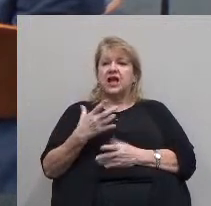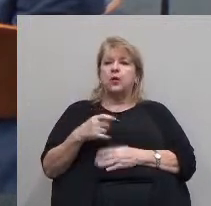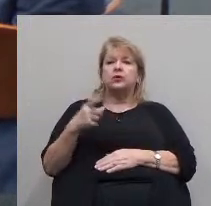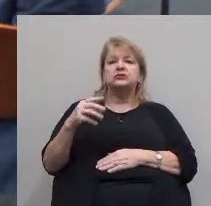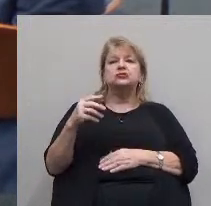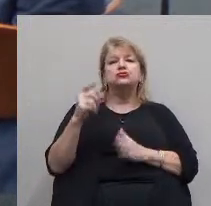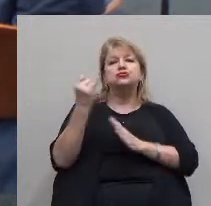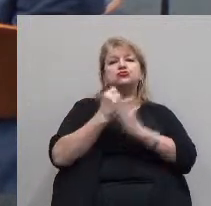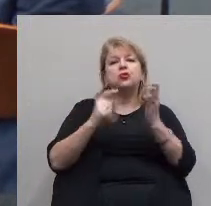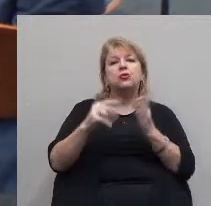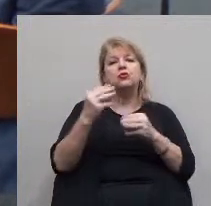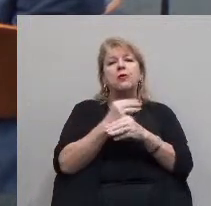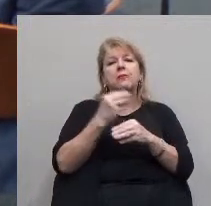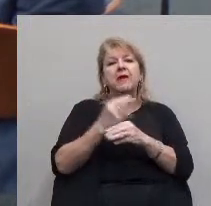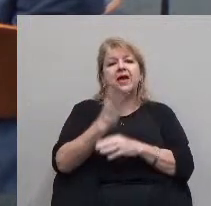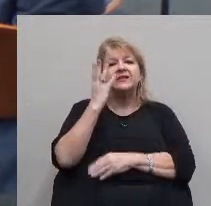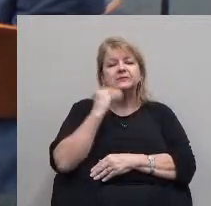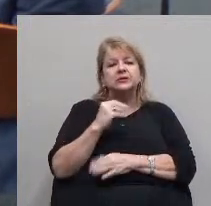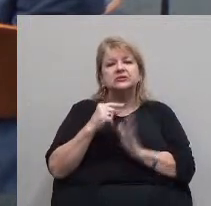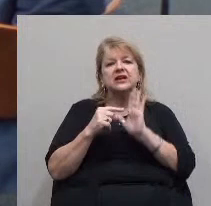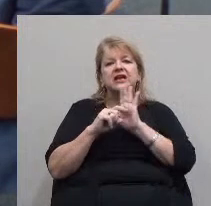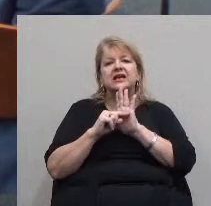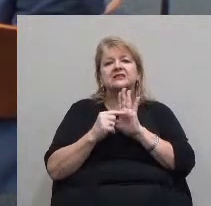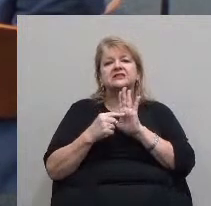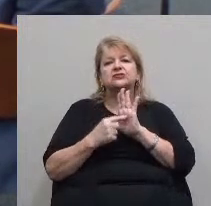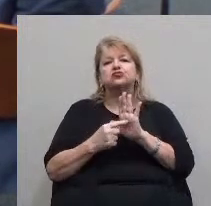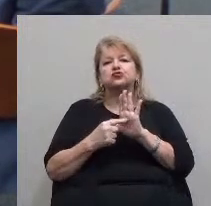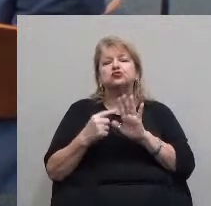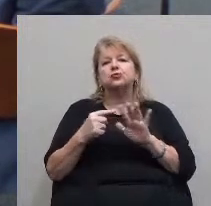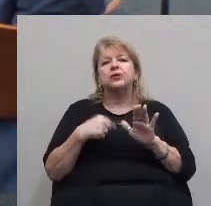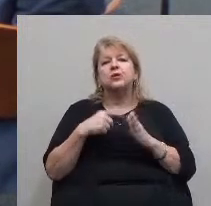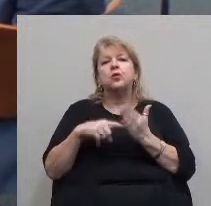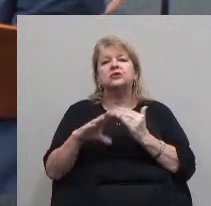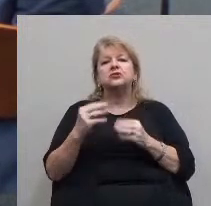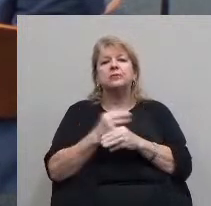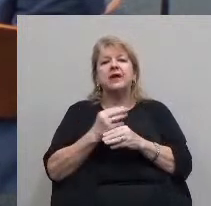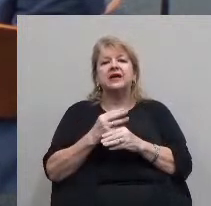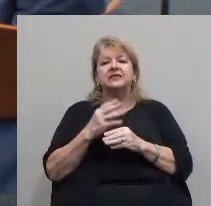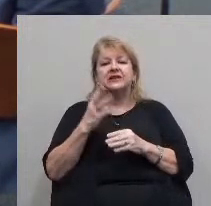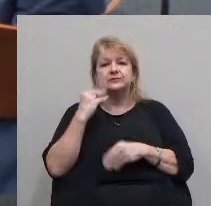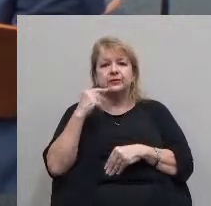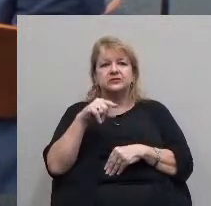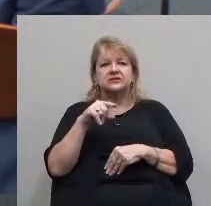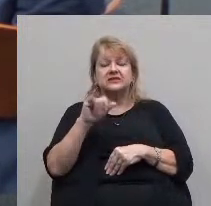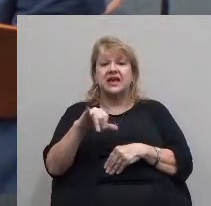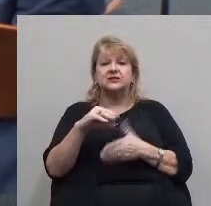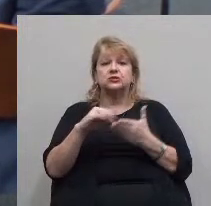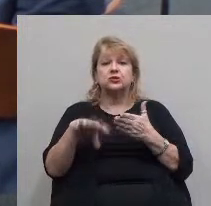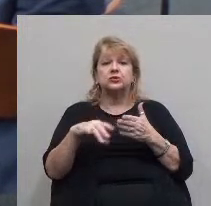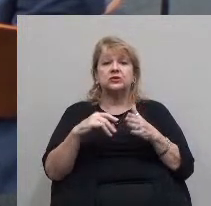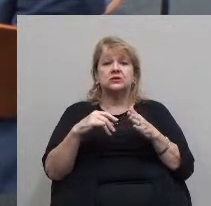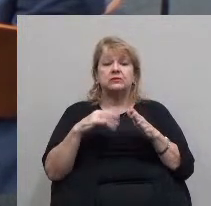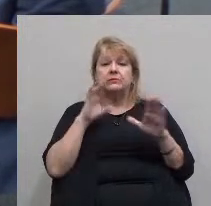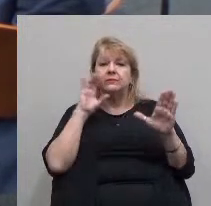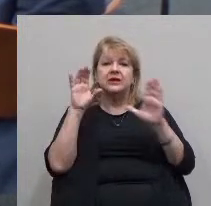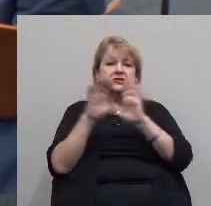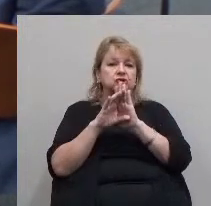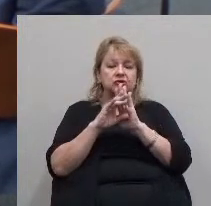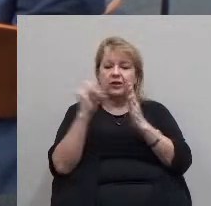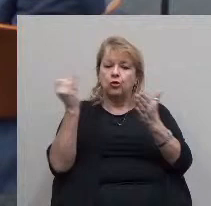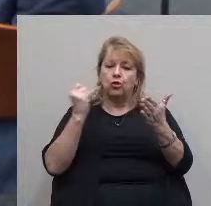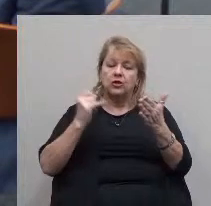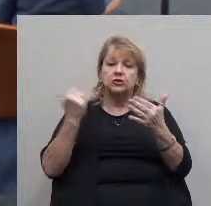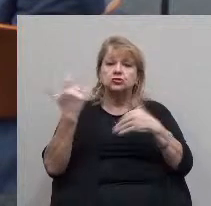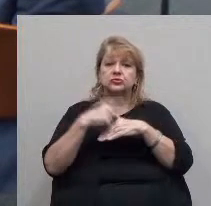math experience. Illustrate for me what your math experiences are. And I can clearly see that child's illustration still today,